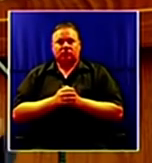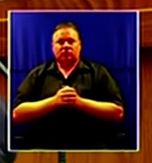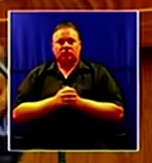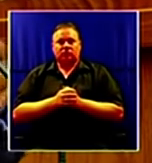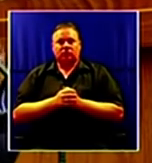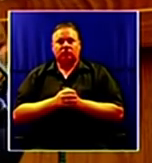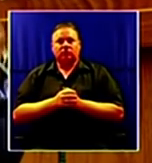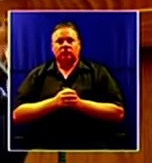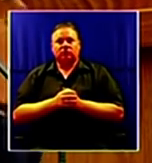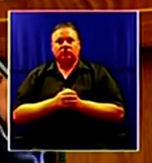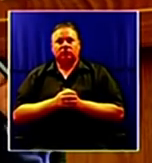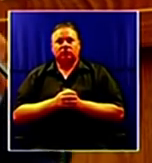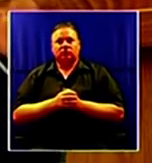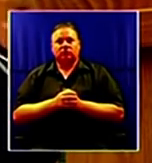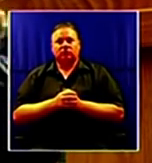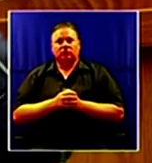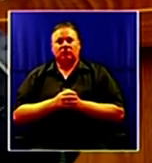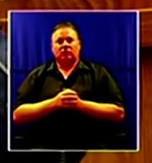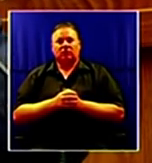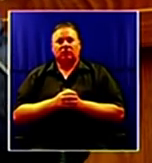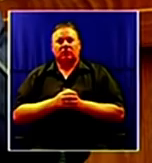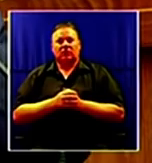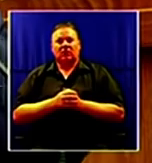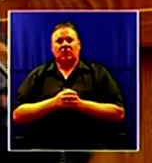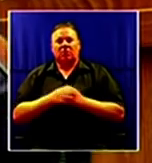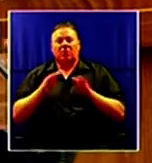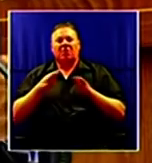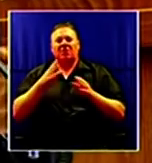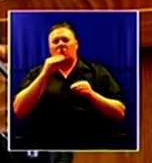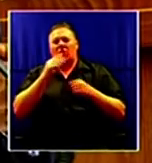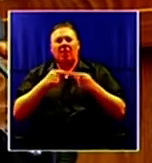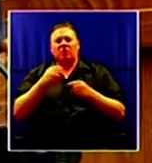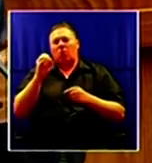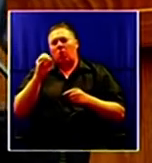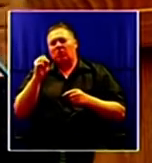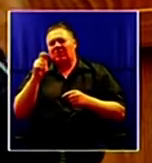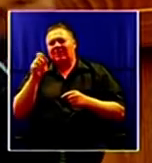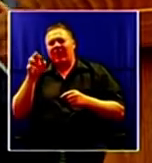So when people talk about austerity this, austerity that, you can't.